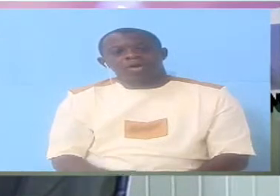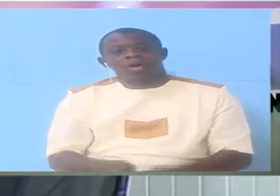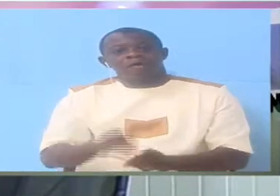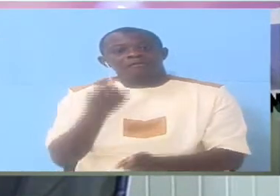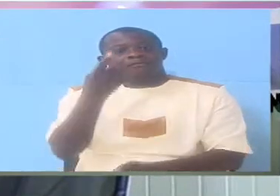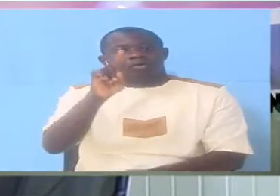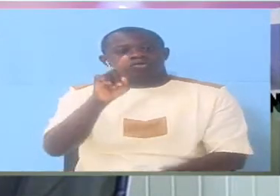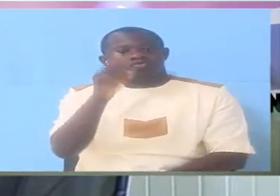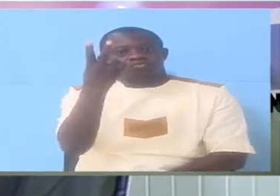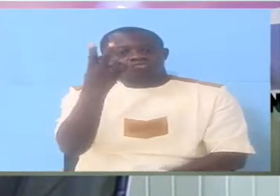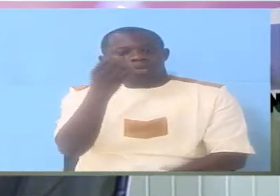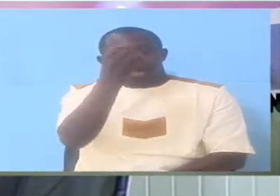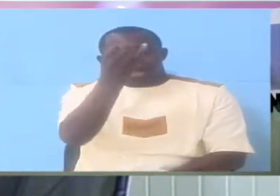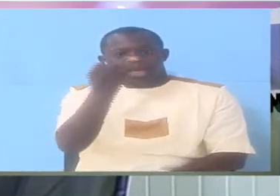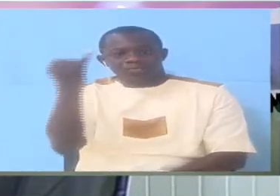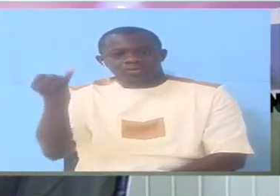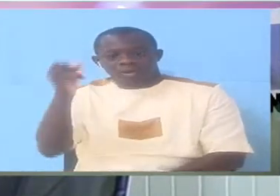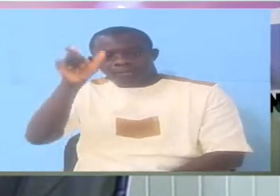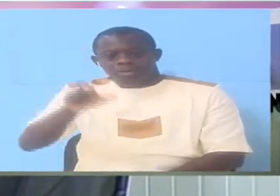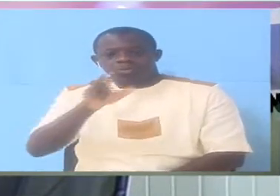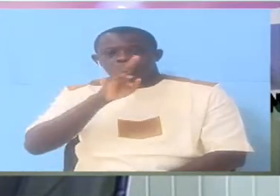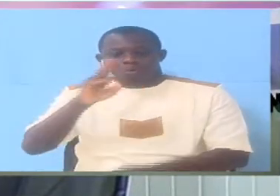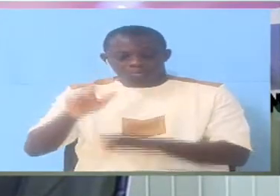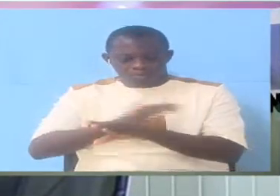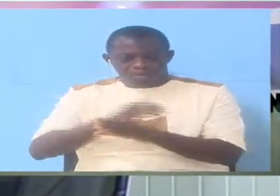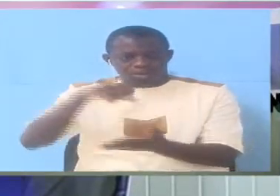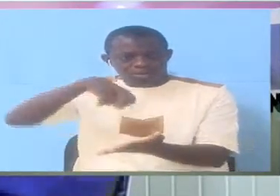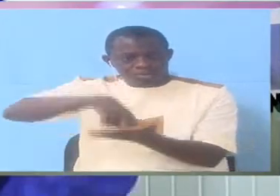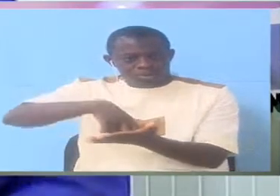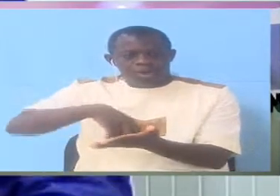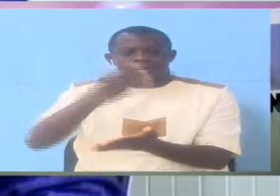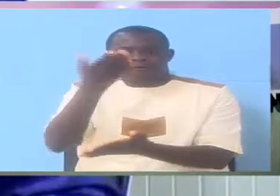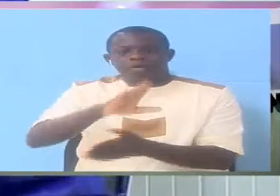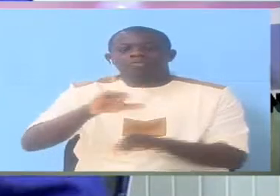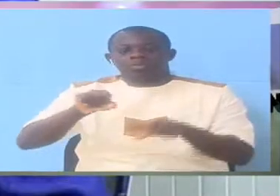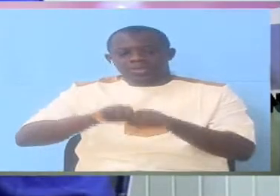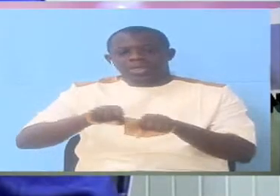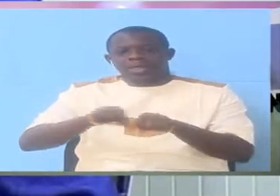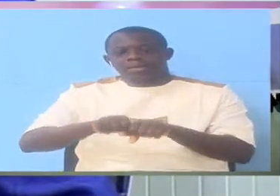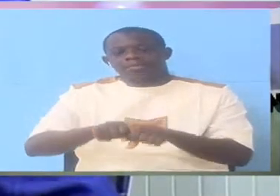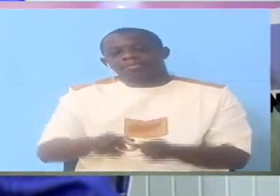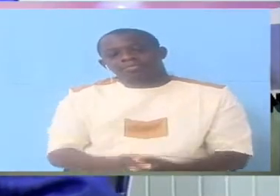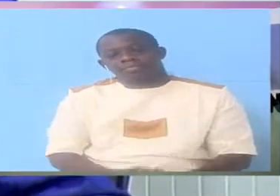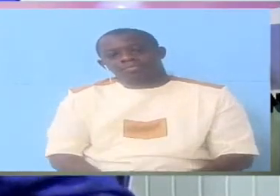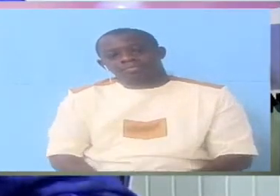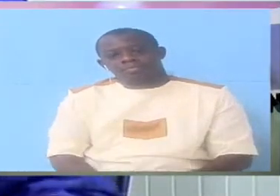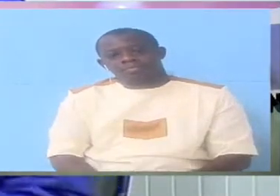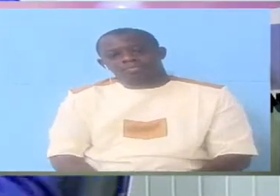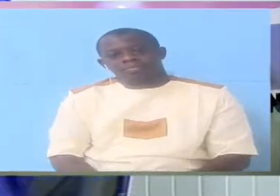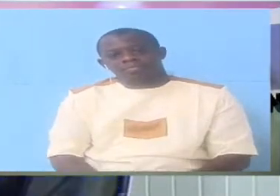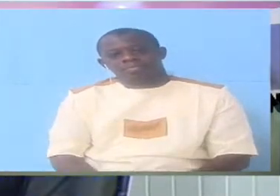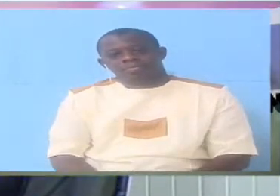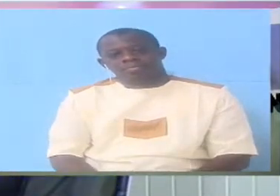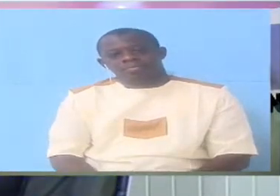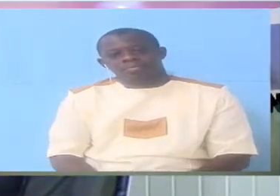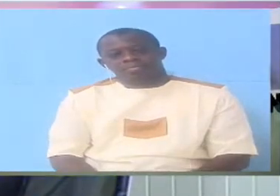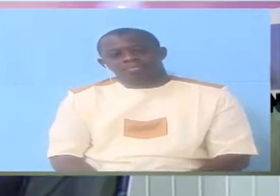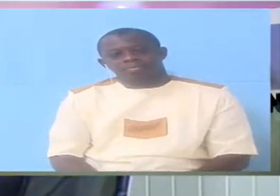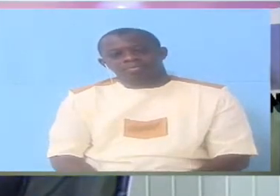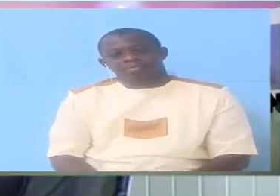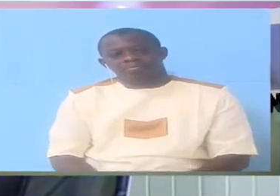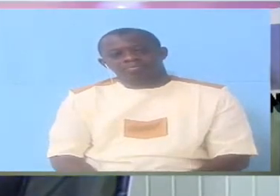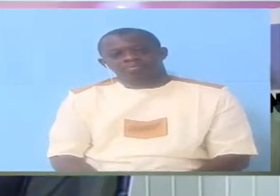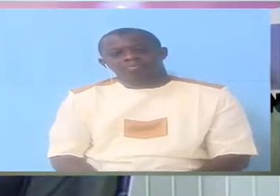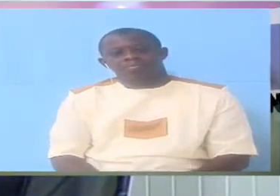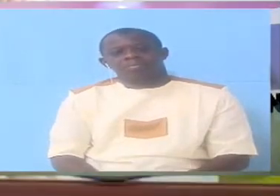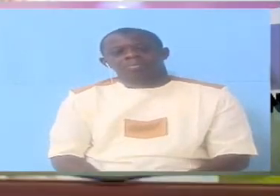The first 2 individuals who were kneeling down were Senegalese nationals. Then, is that demonstrate?